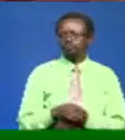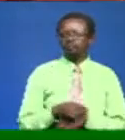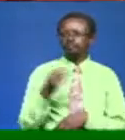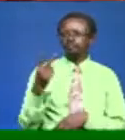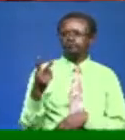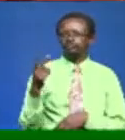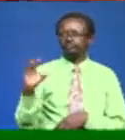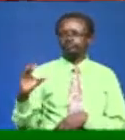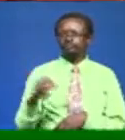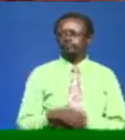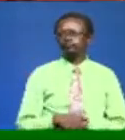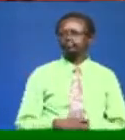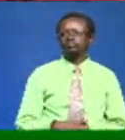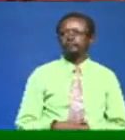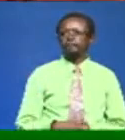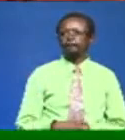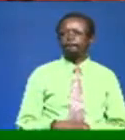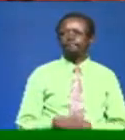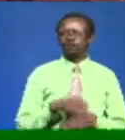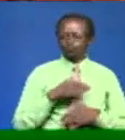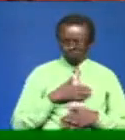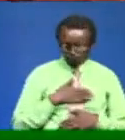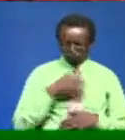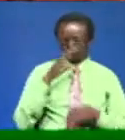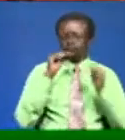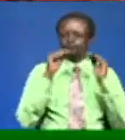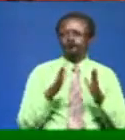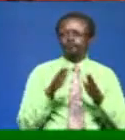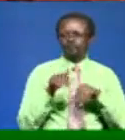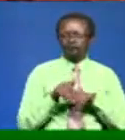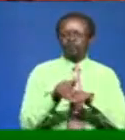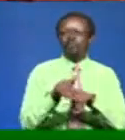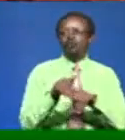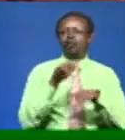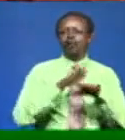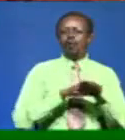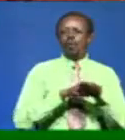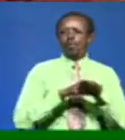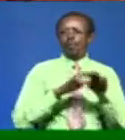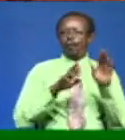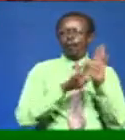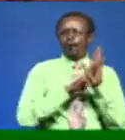44-2C. Honourable Speaker, pursuant to the provisions of Standing Order